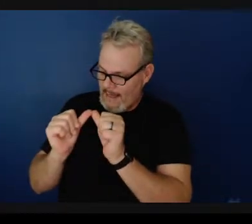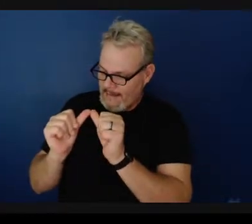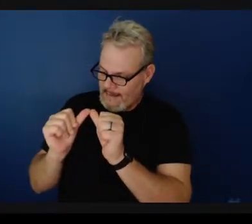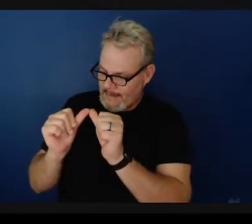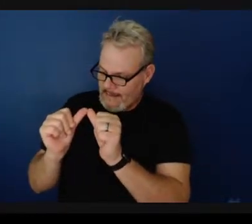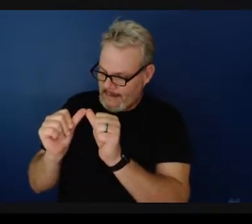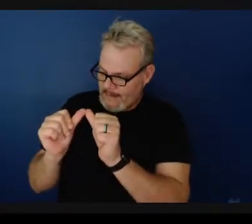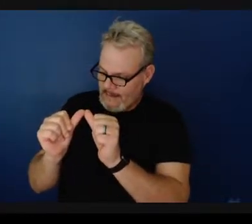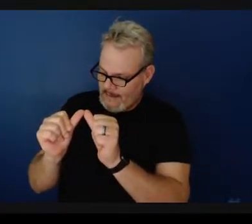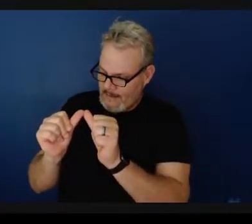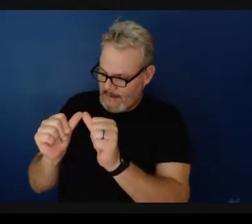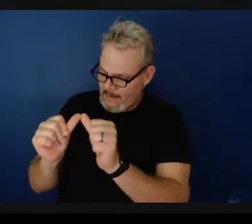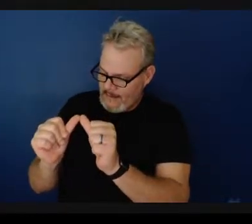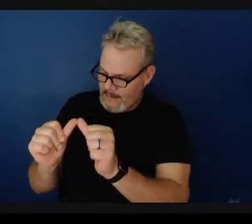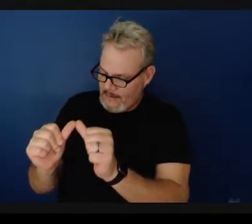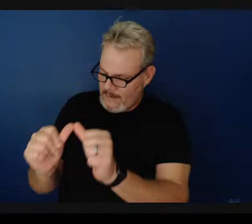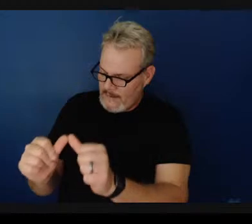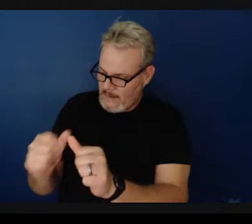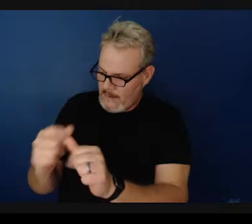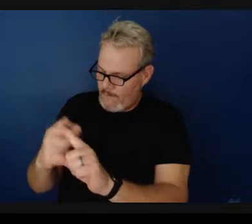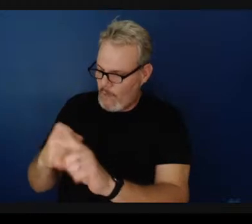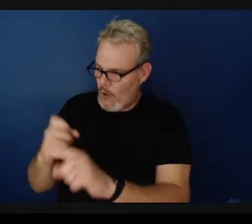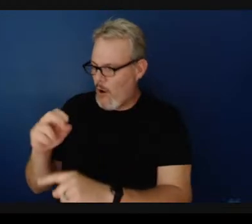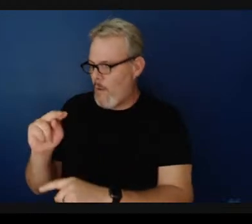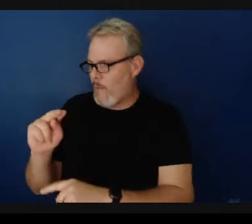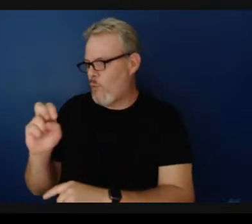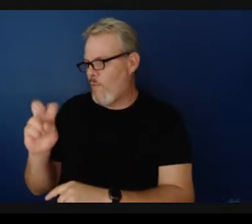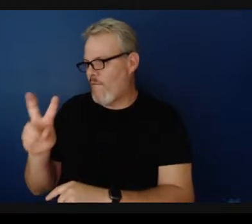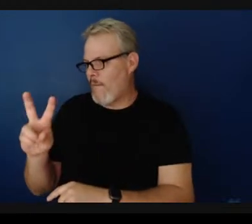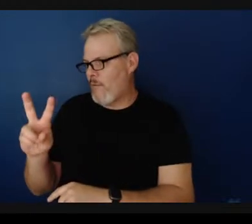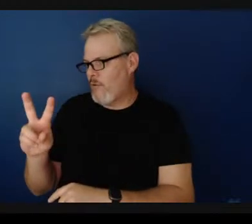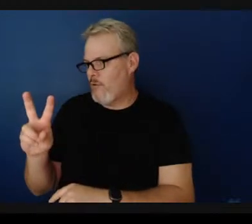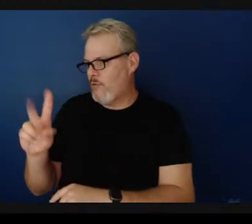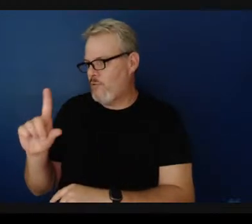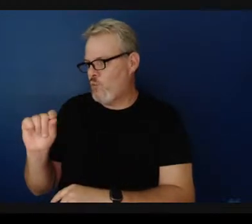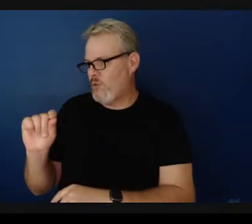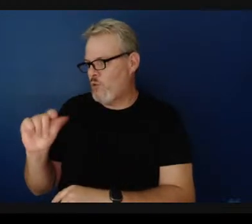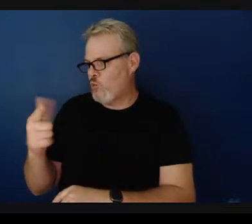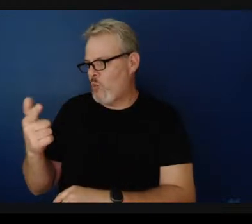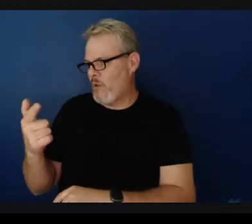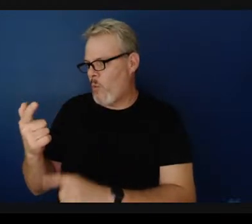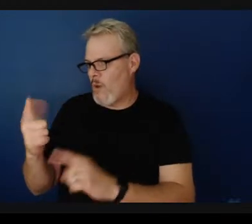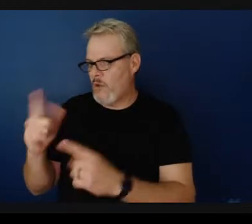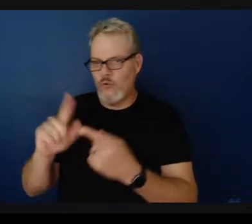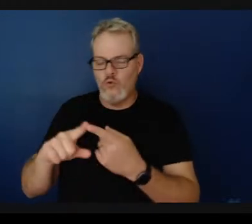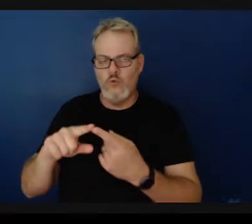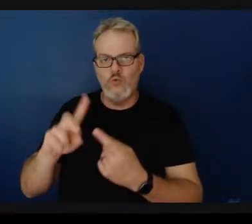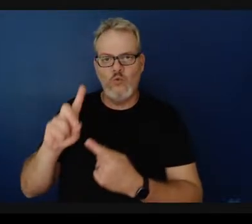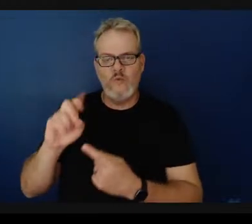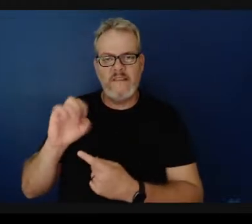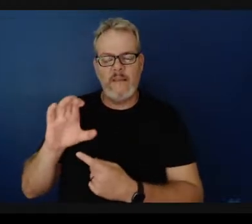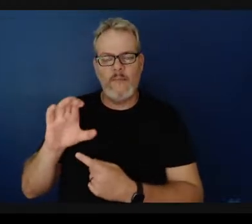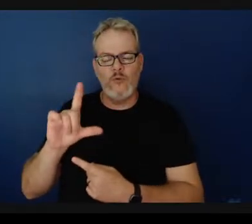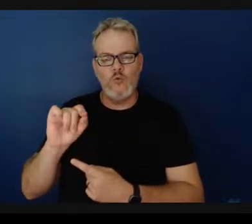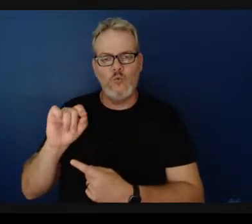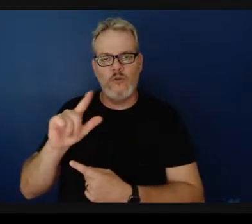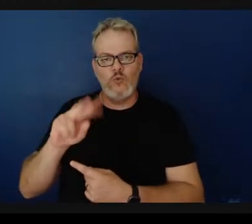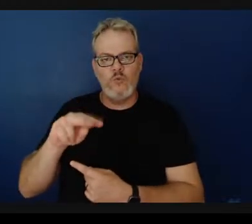what was it? From November 21 to December 22 that was 15 months before Mauna Loa shut it off the first